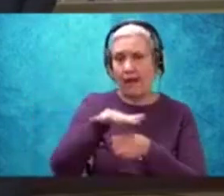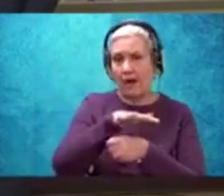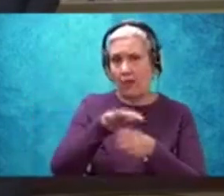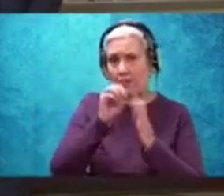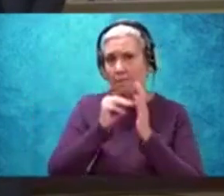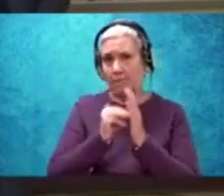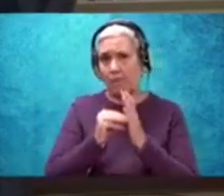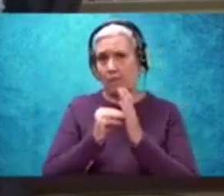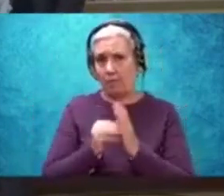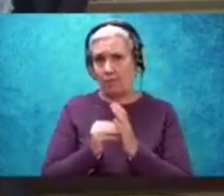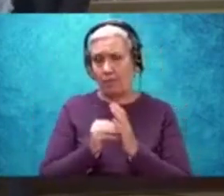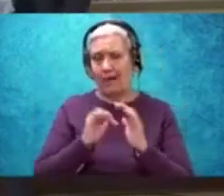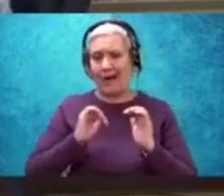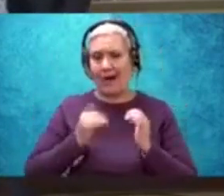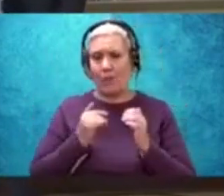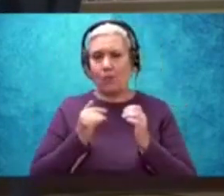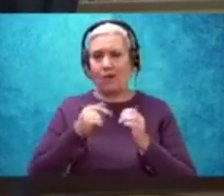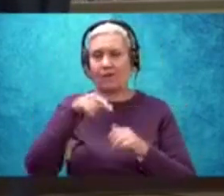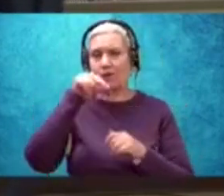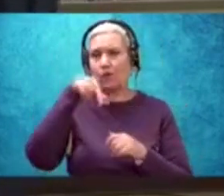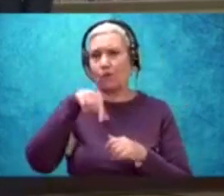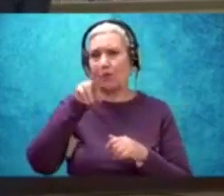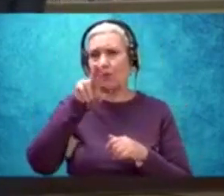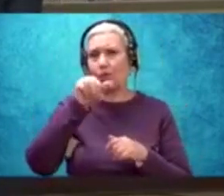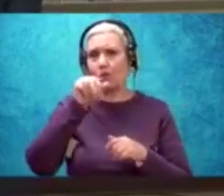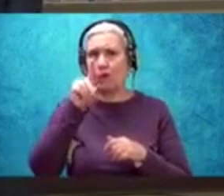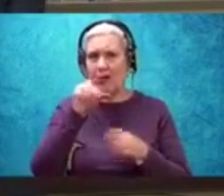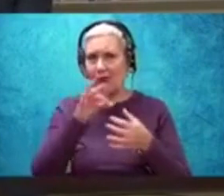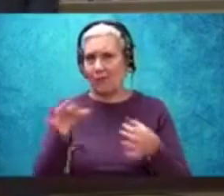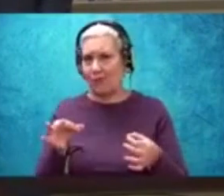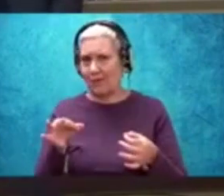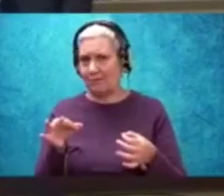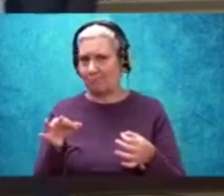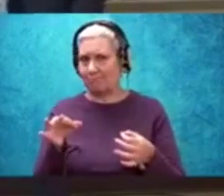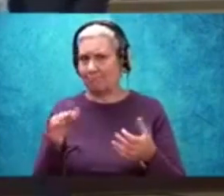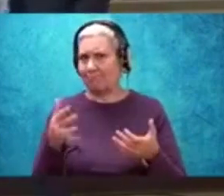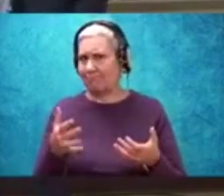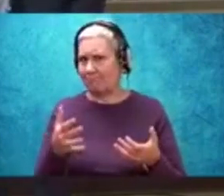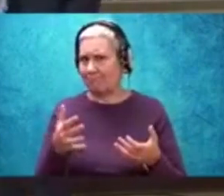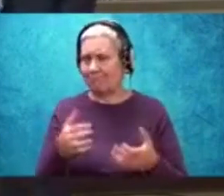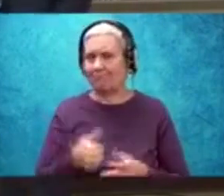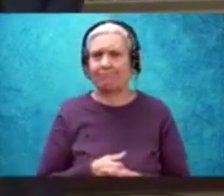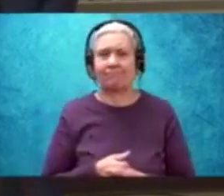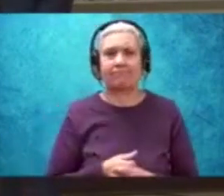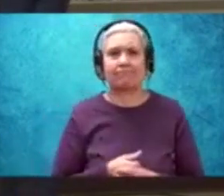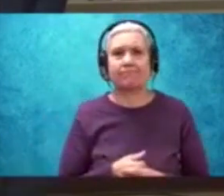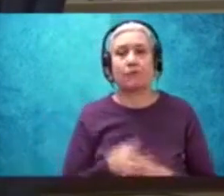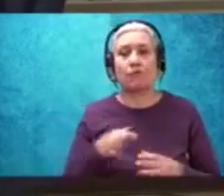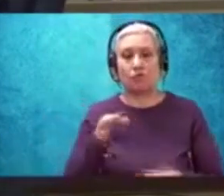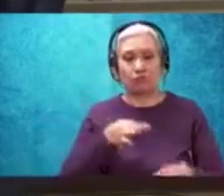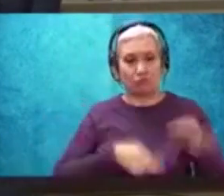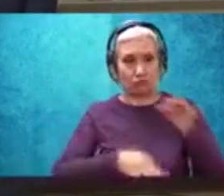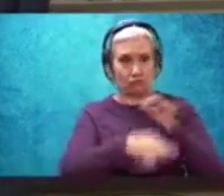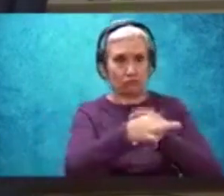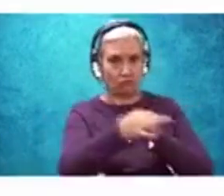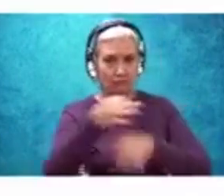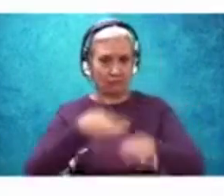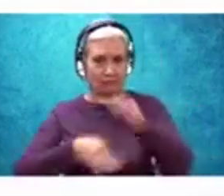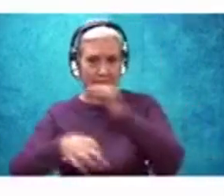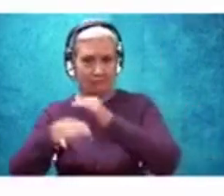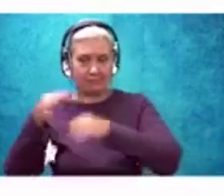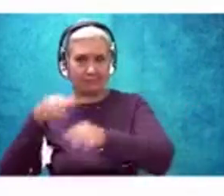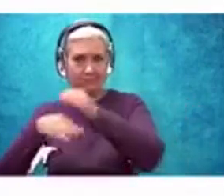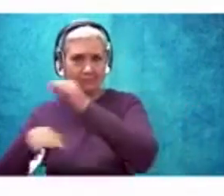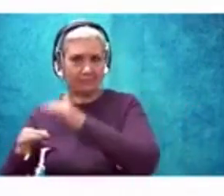allows us to make sense of that quadratic that we could not solve? So when I replace these values, instead now of having